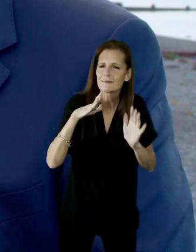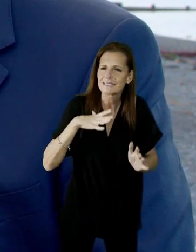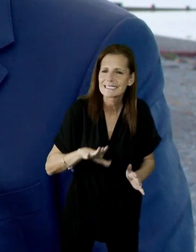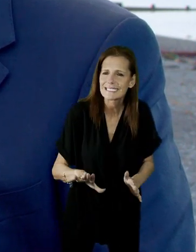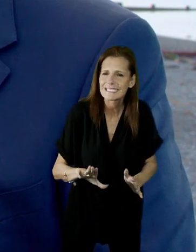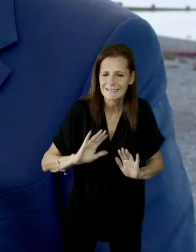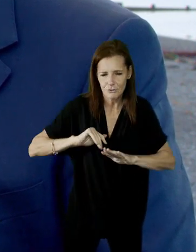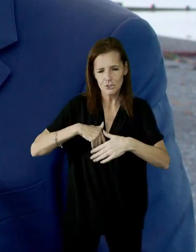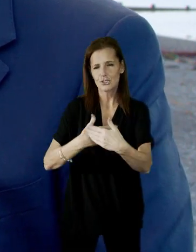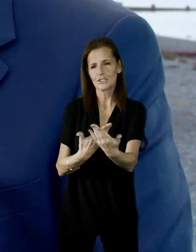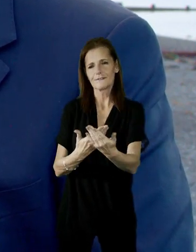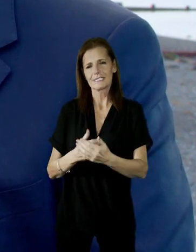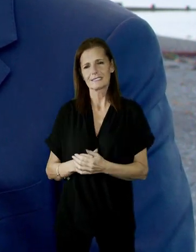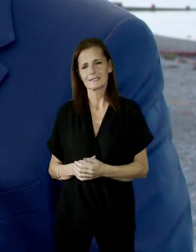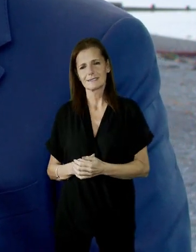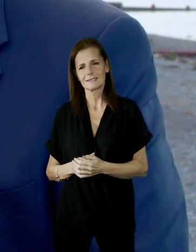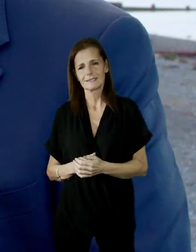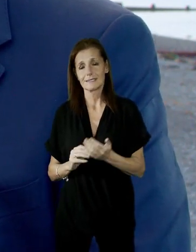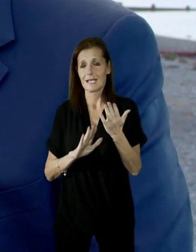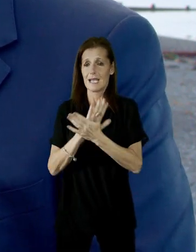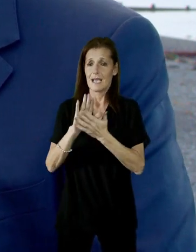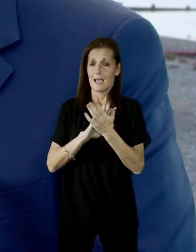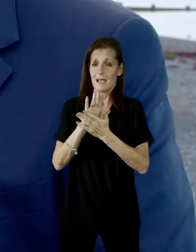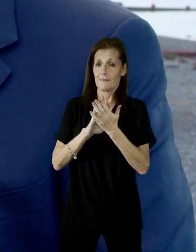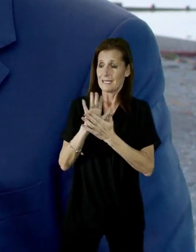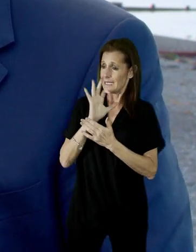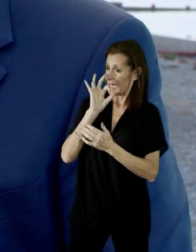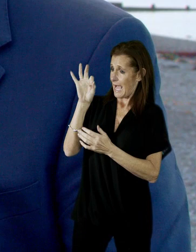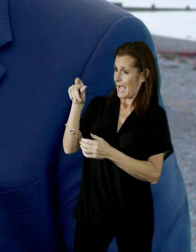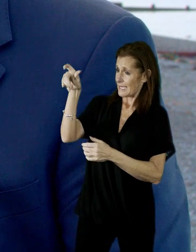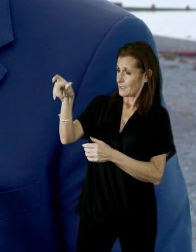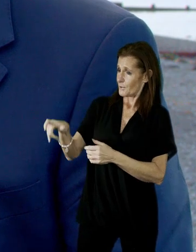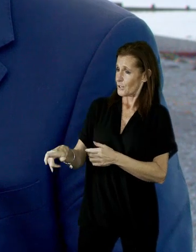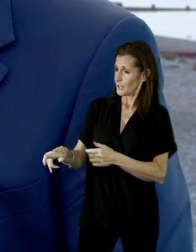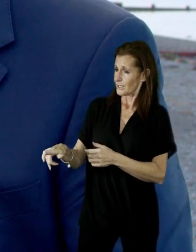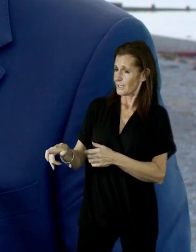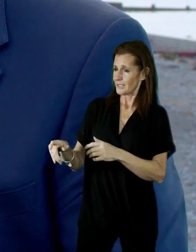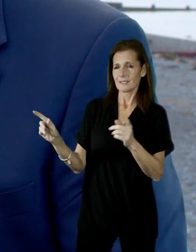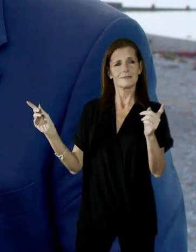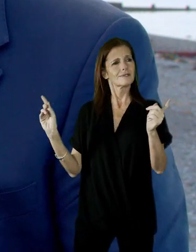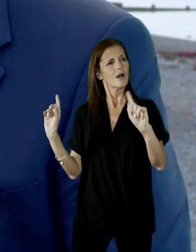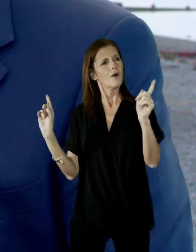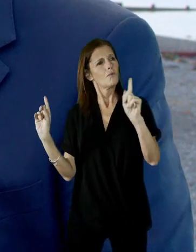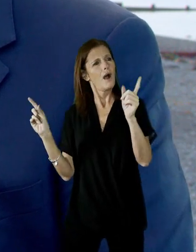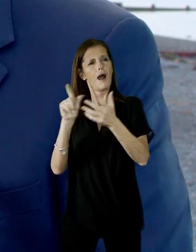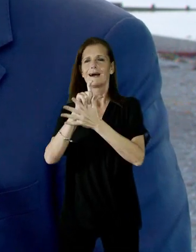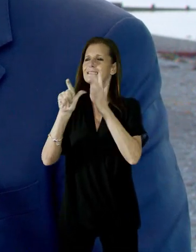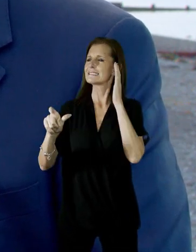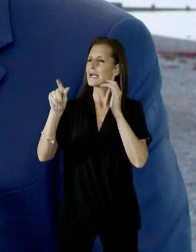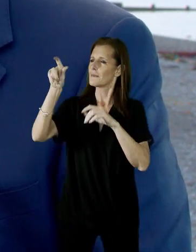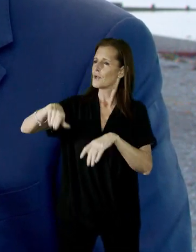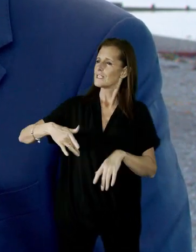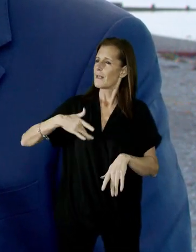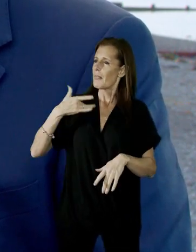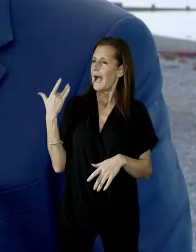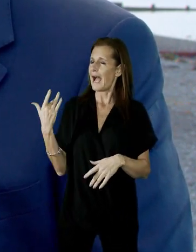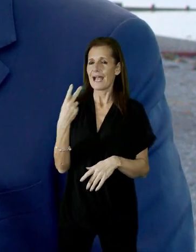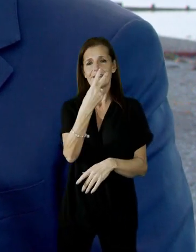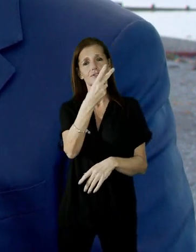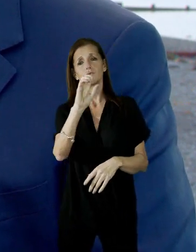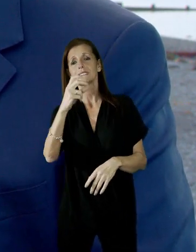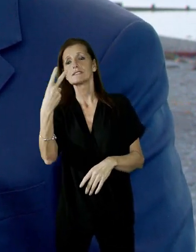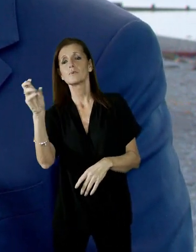services. So if you were to ask someone now to describe a typical disabled person's life in 2020,